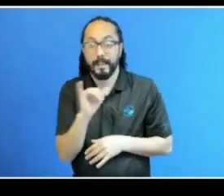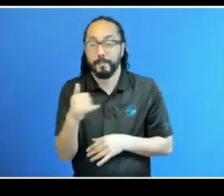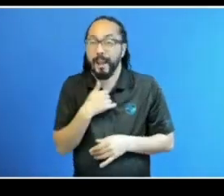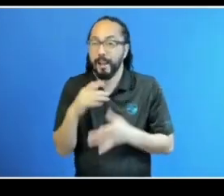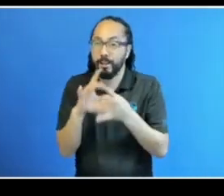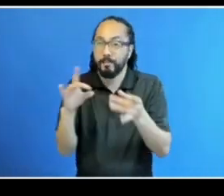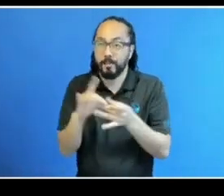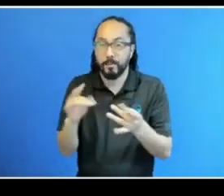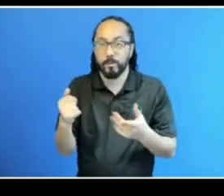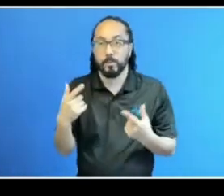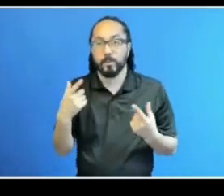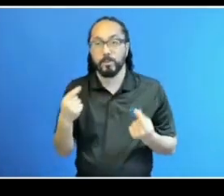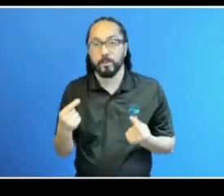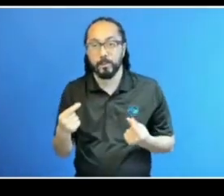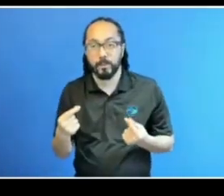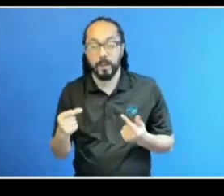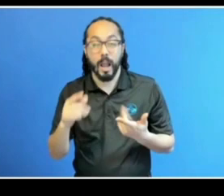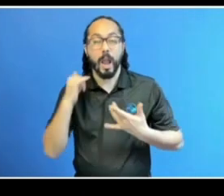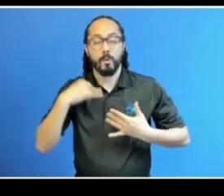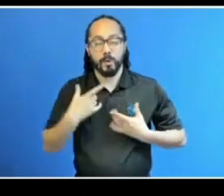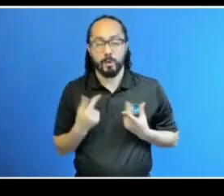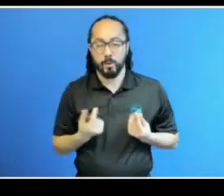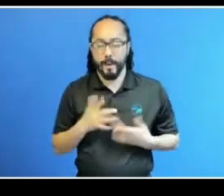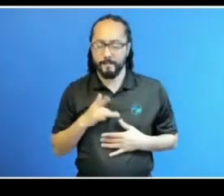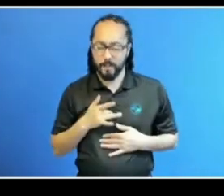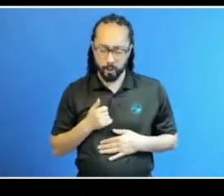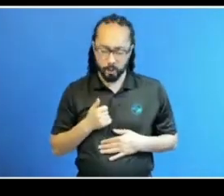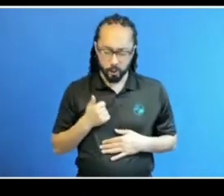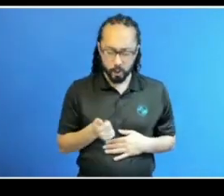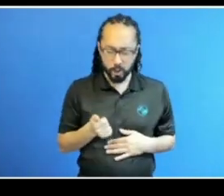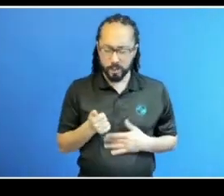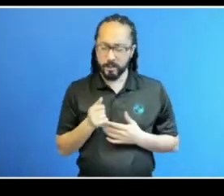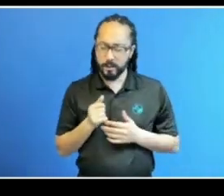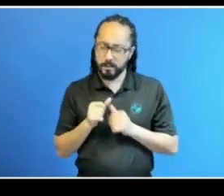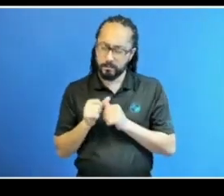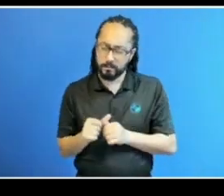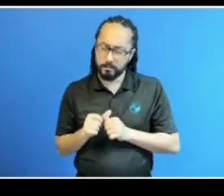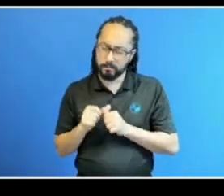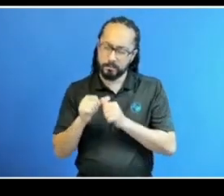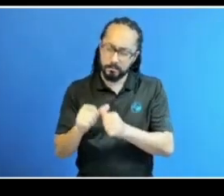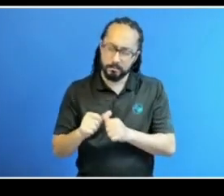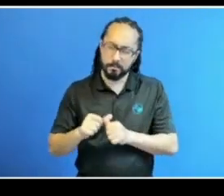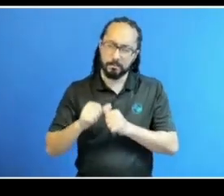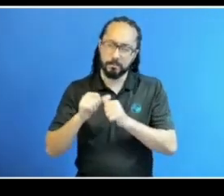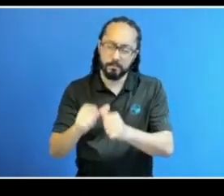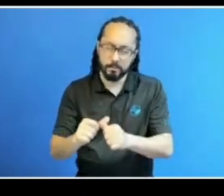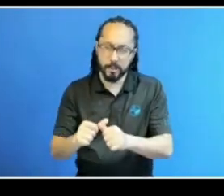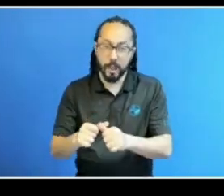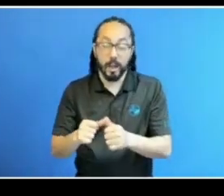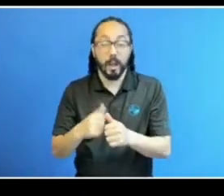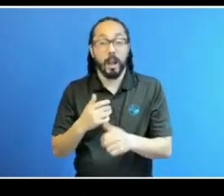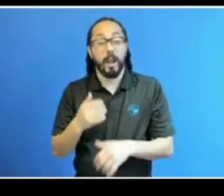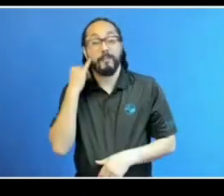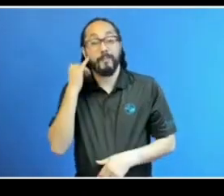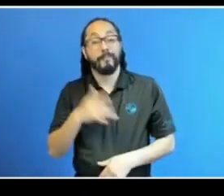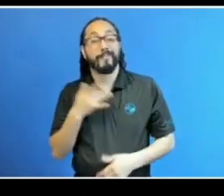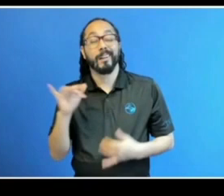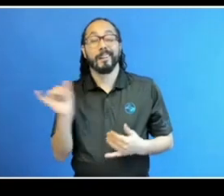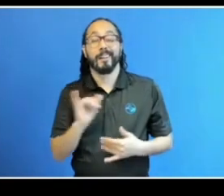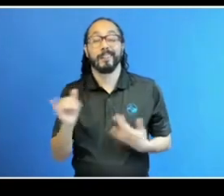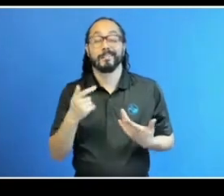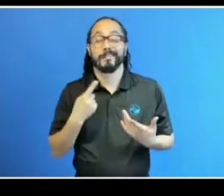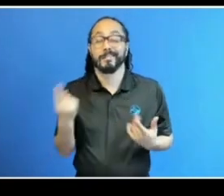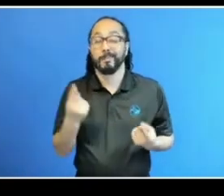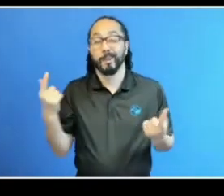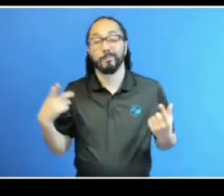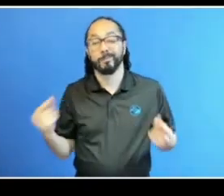we flow through what fulfills us and what we need. Because if we don't feel like we're doing something that is meaningful, how are we going